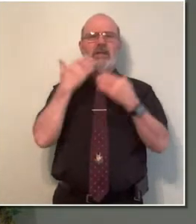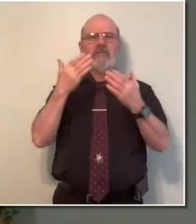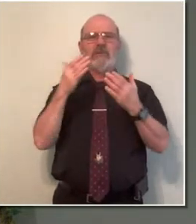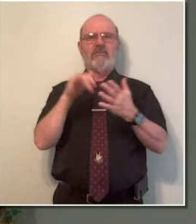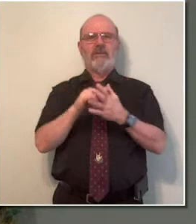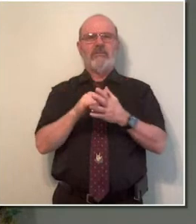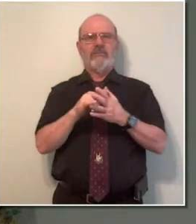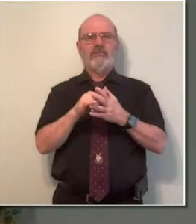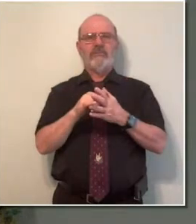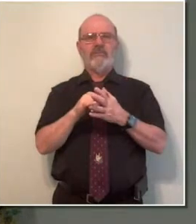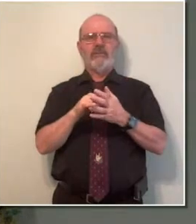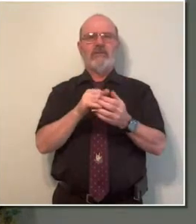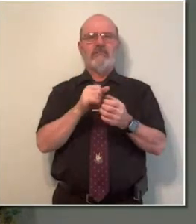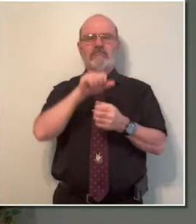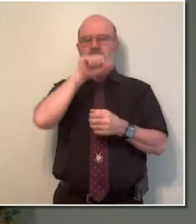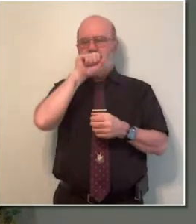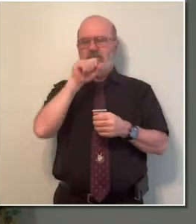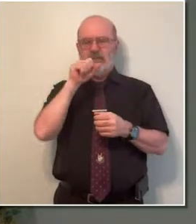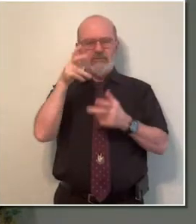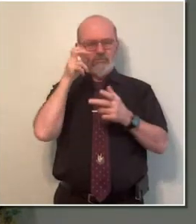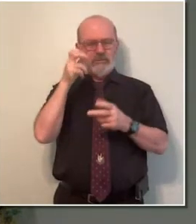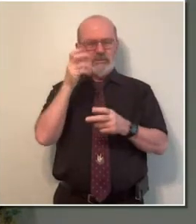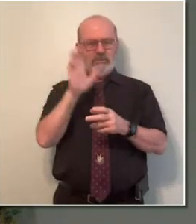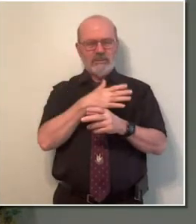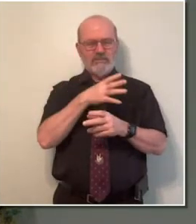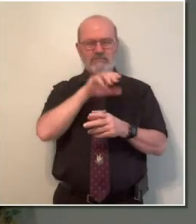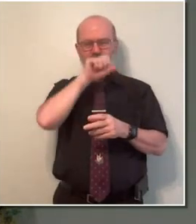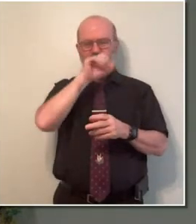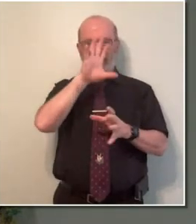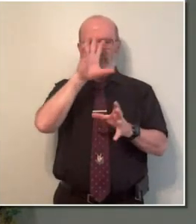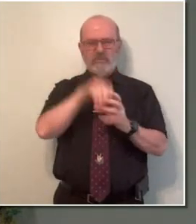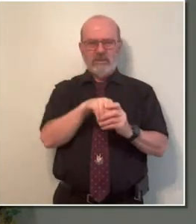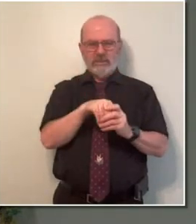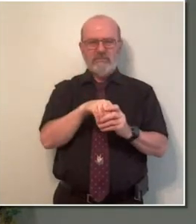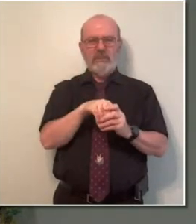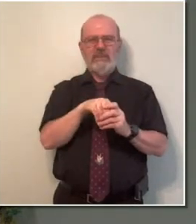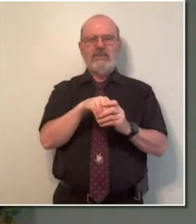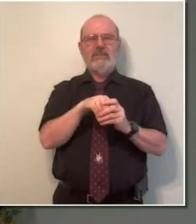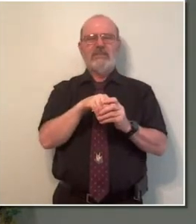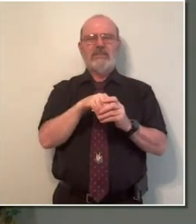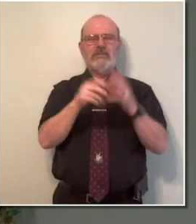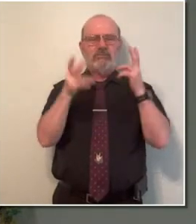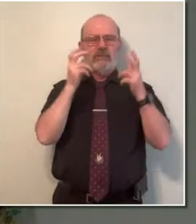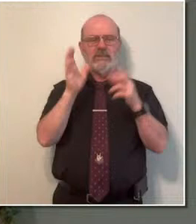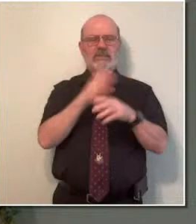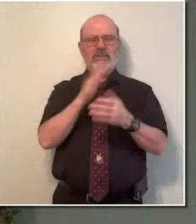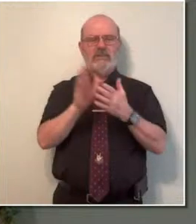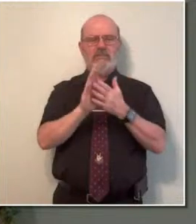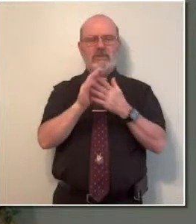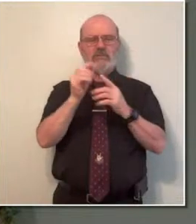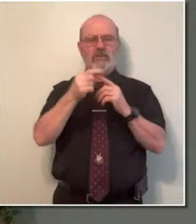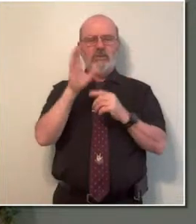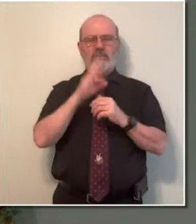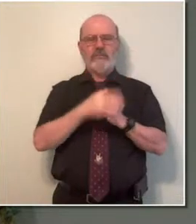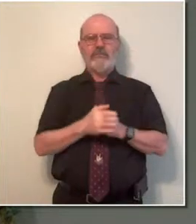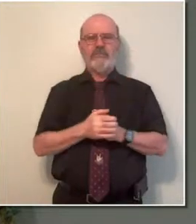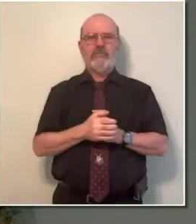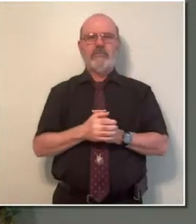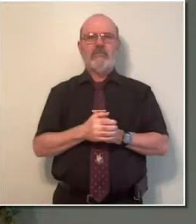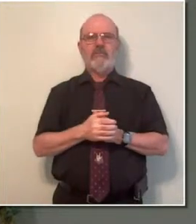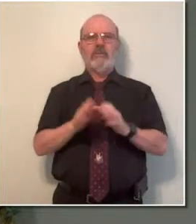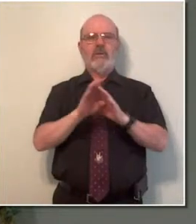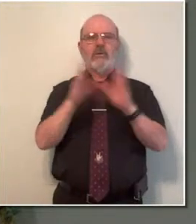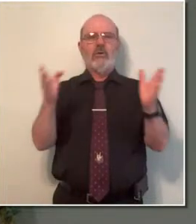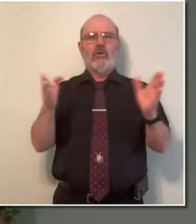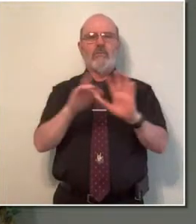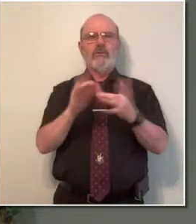I love to hear singing. I love to participate in it. And I love to hear the singing of the praises of the Word of God. Well, open your Bibles